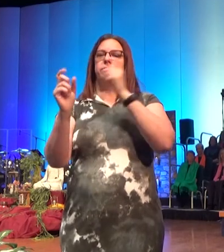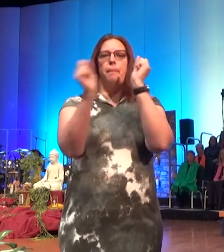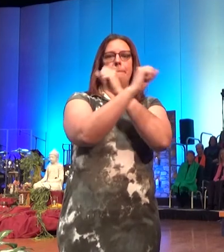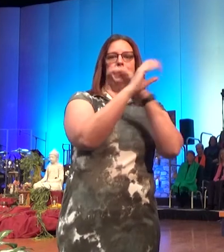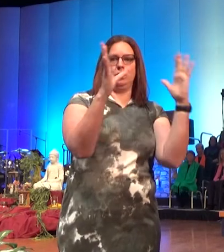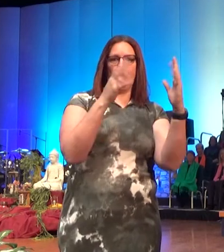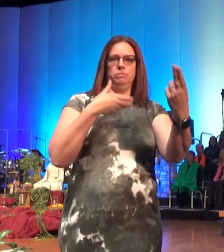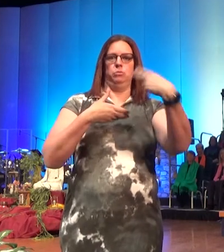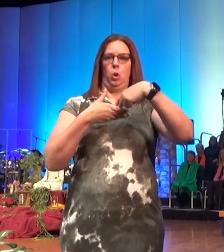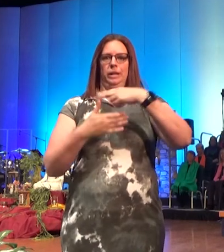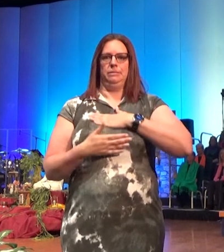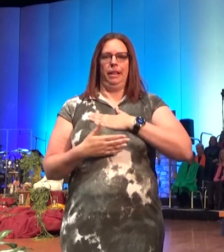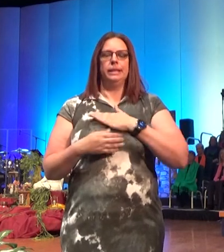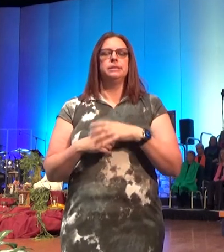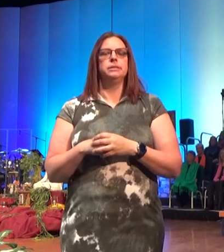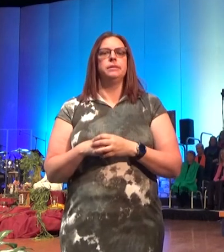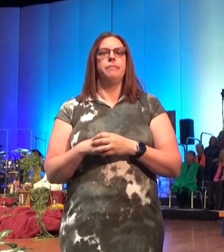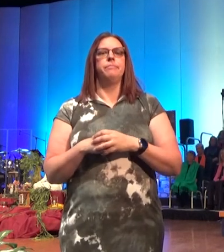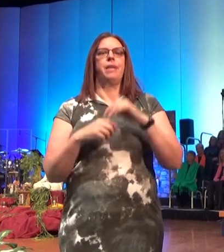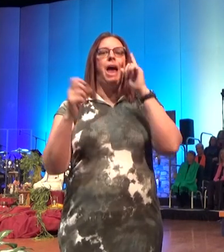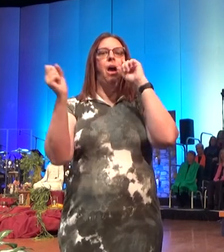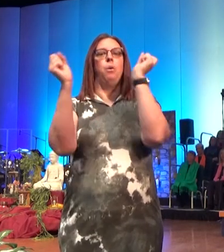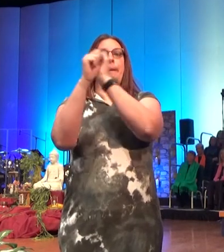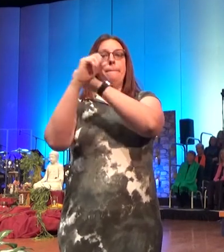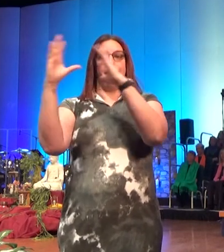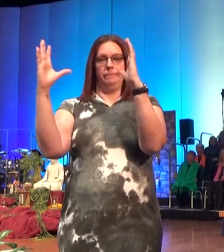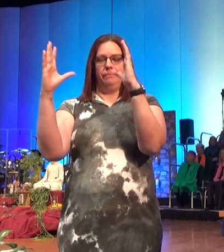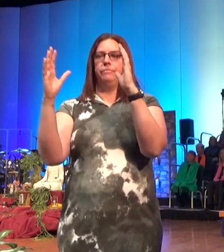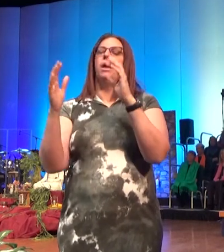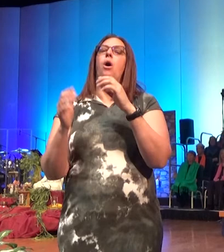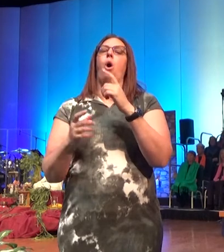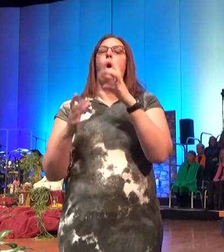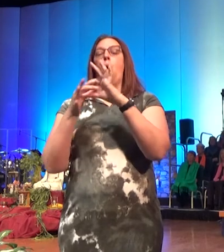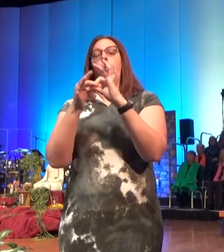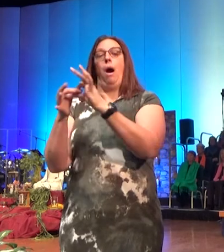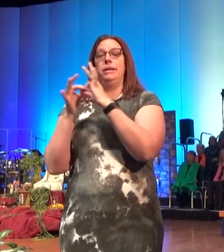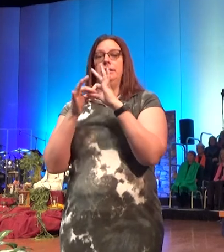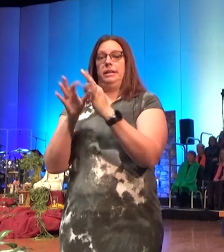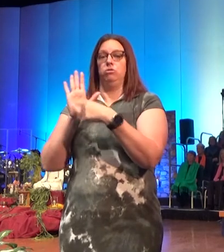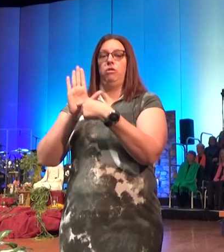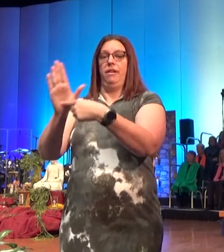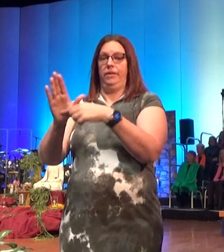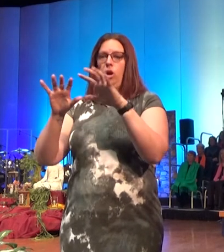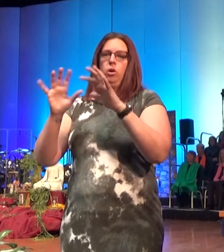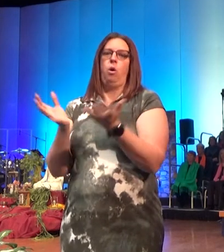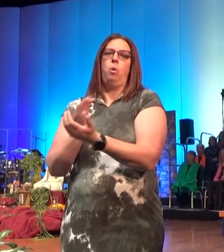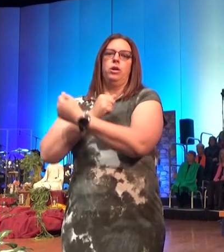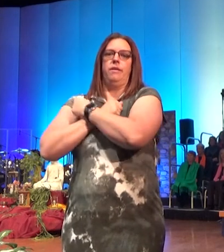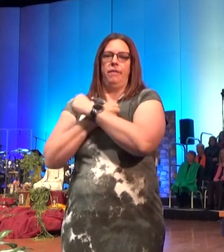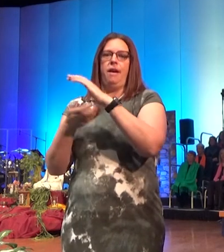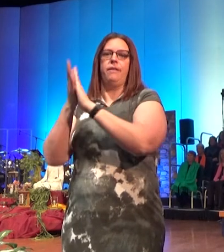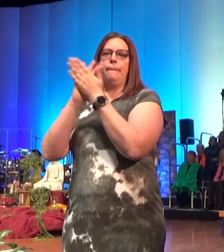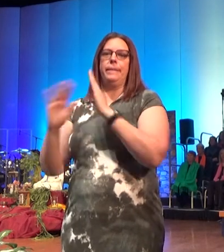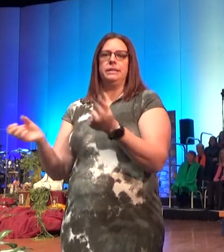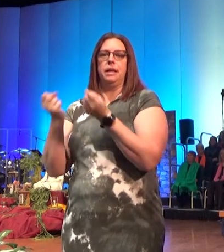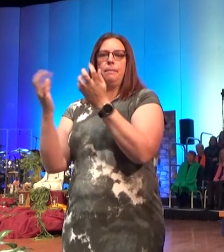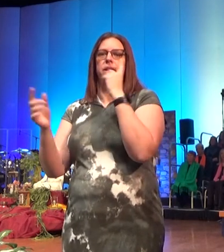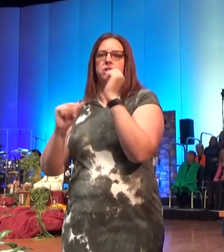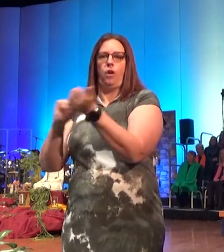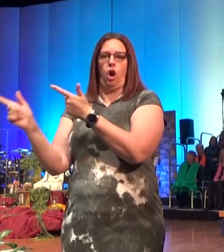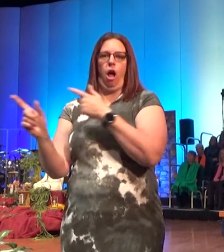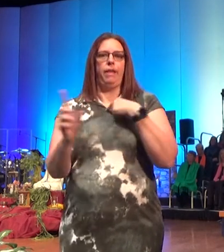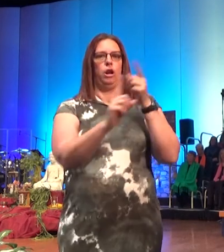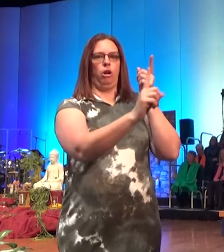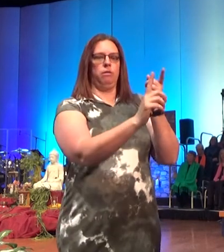vision: oneness revealed, a world of love, peace, and abundance for all. And our mission: to serve as a